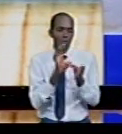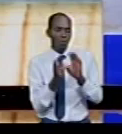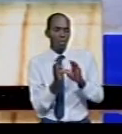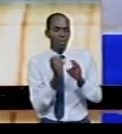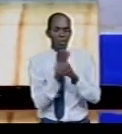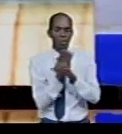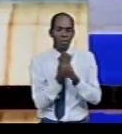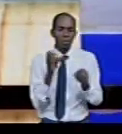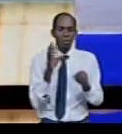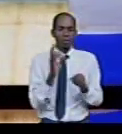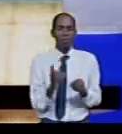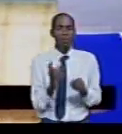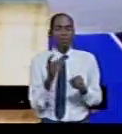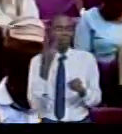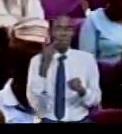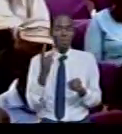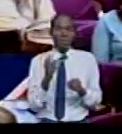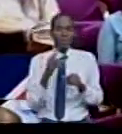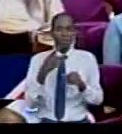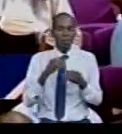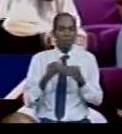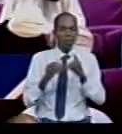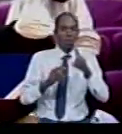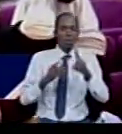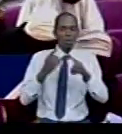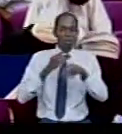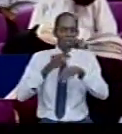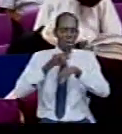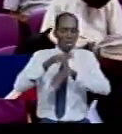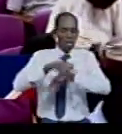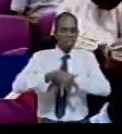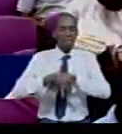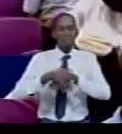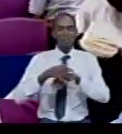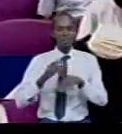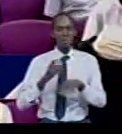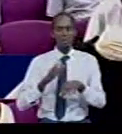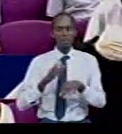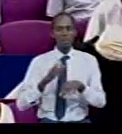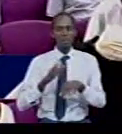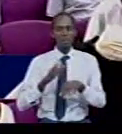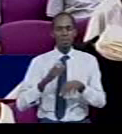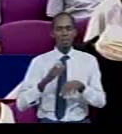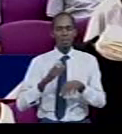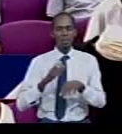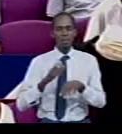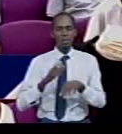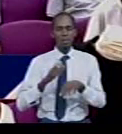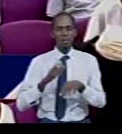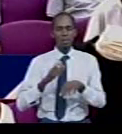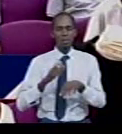one, the early period of his conversion and